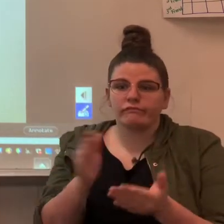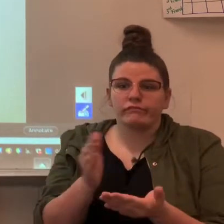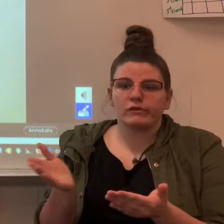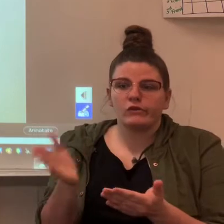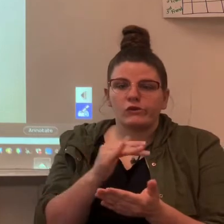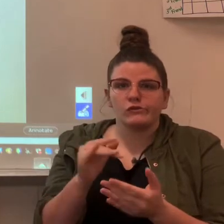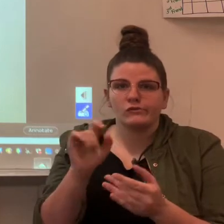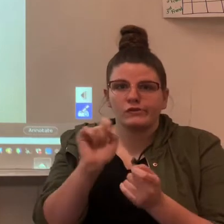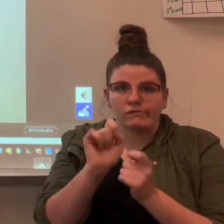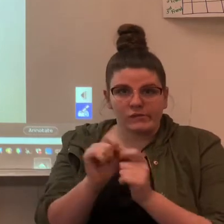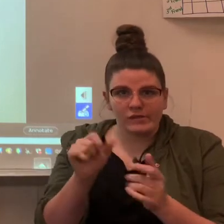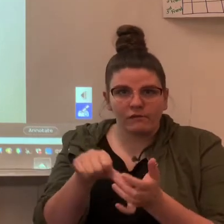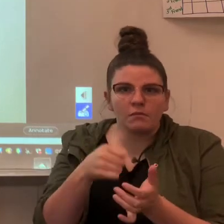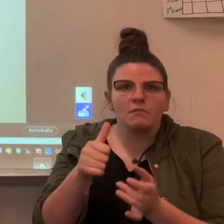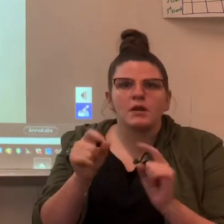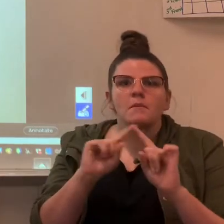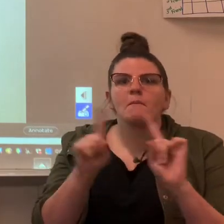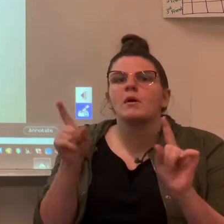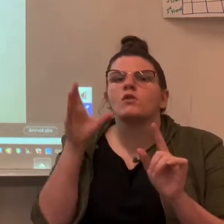top where it says